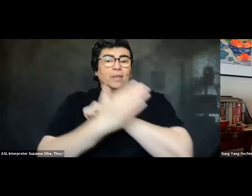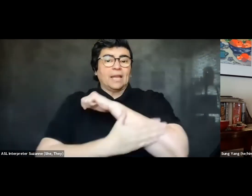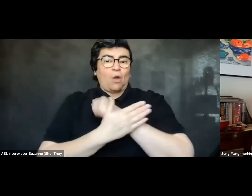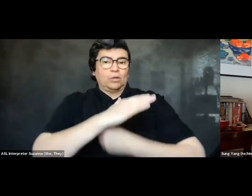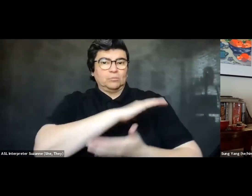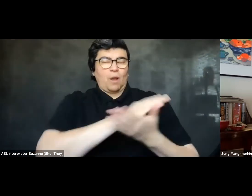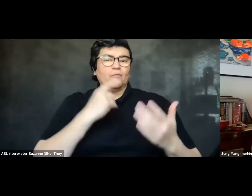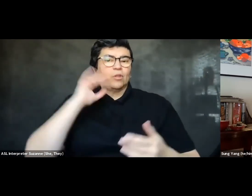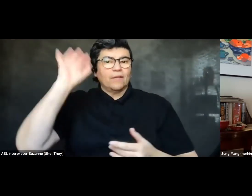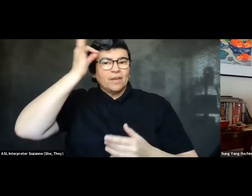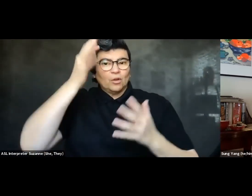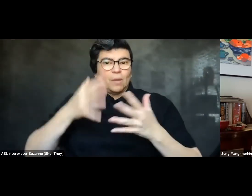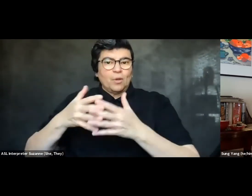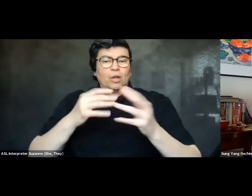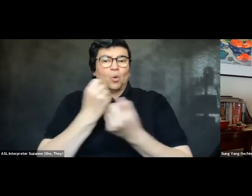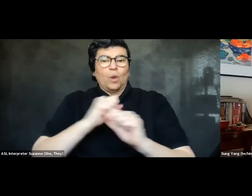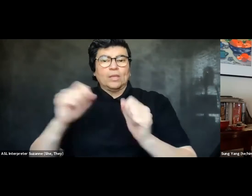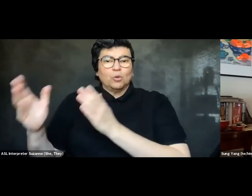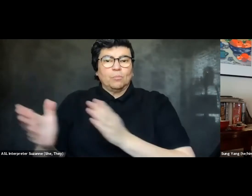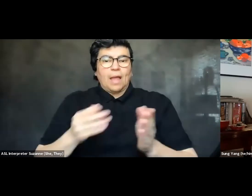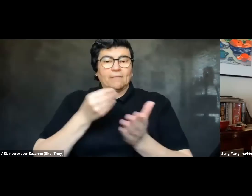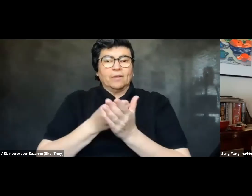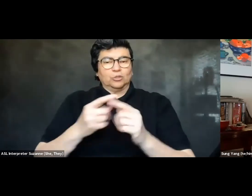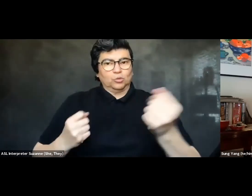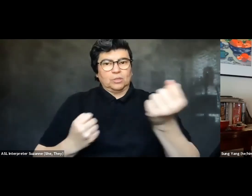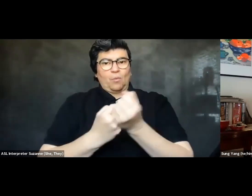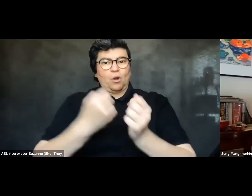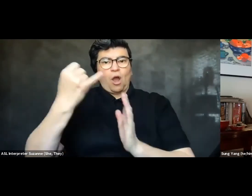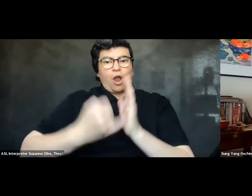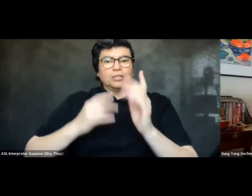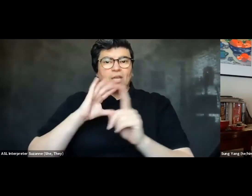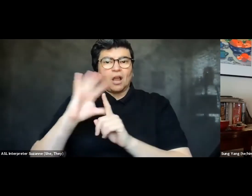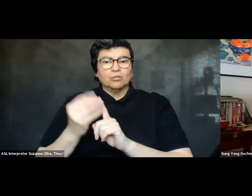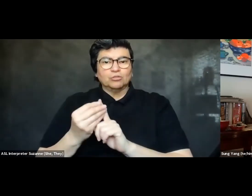Federal America Rescue Plan funds to support arts and culture.